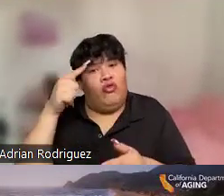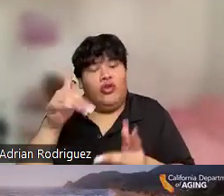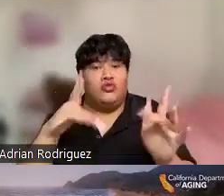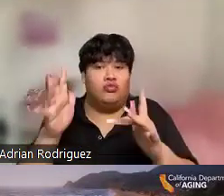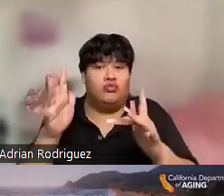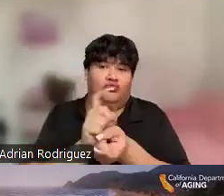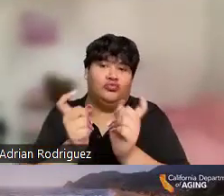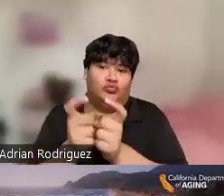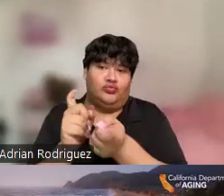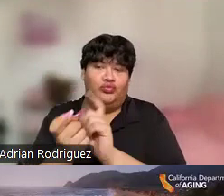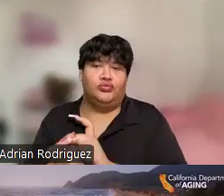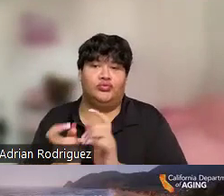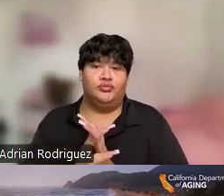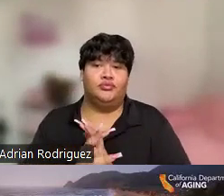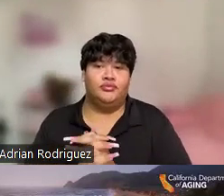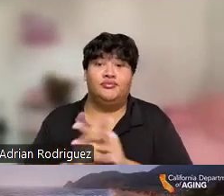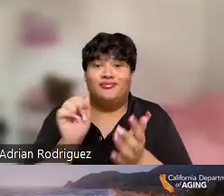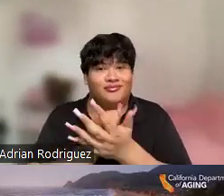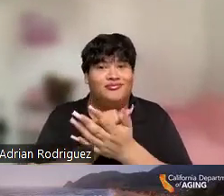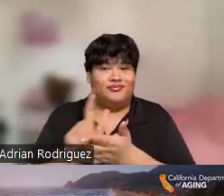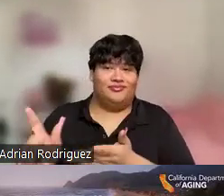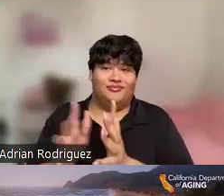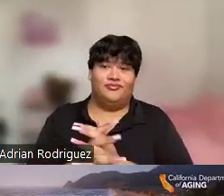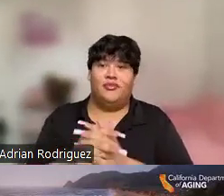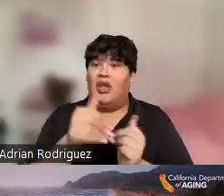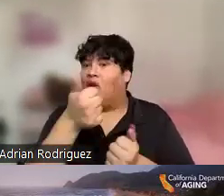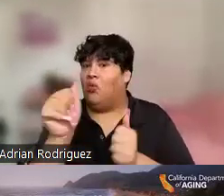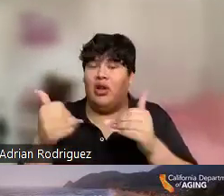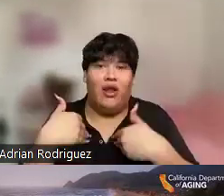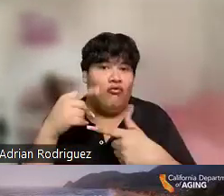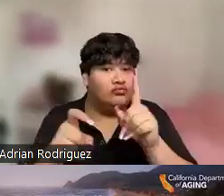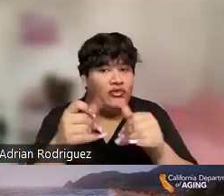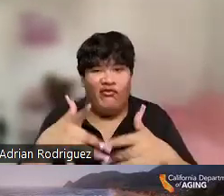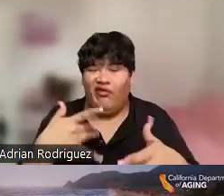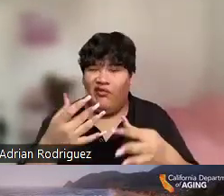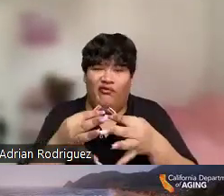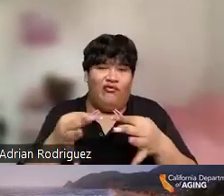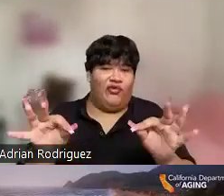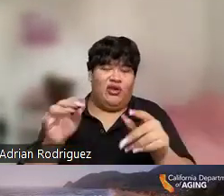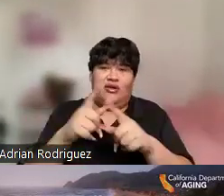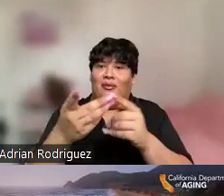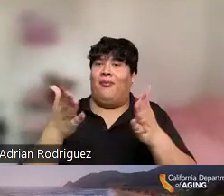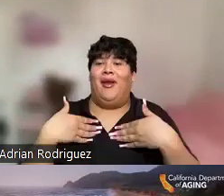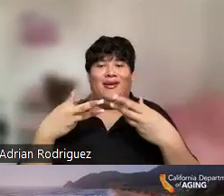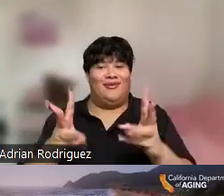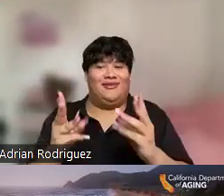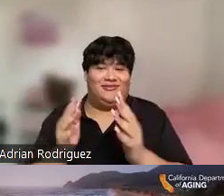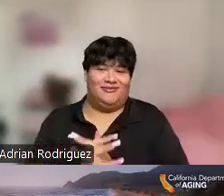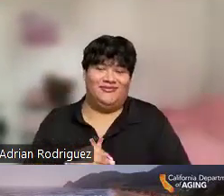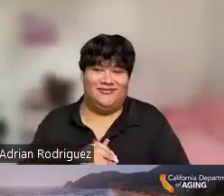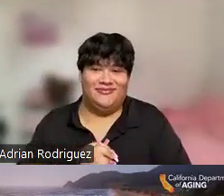there. And that's it. If anyone has any questions, feel free to send them my way.